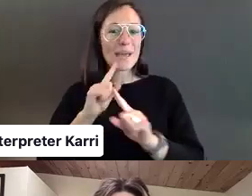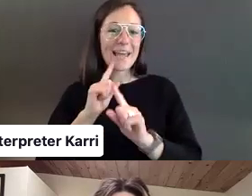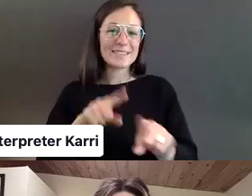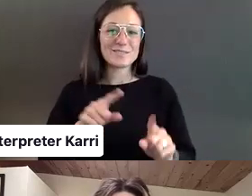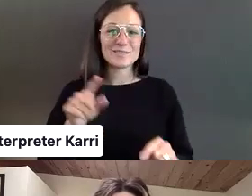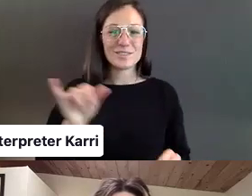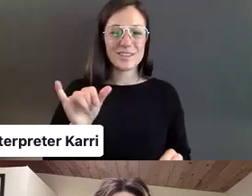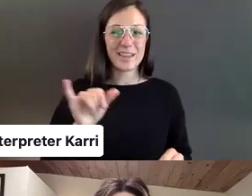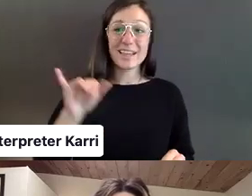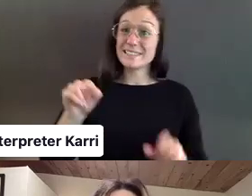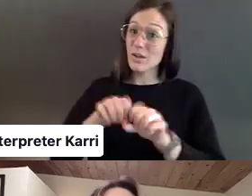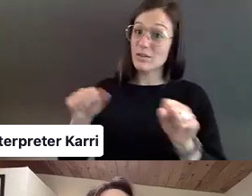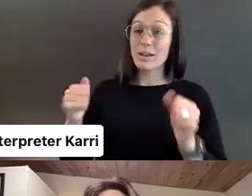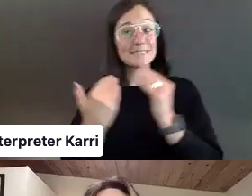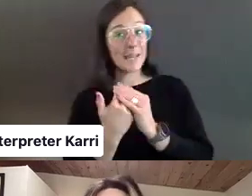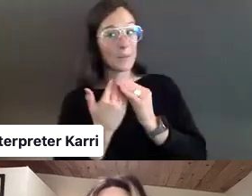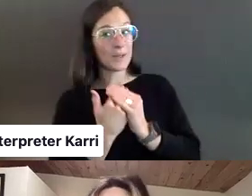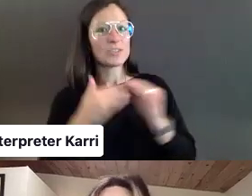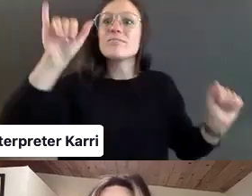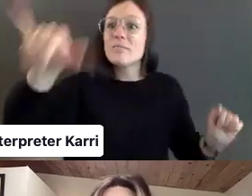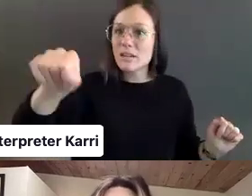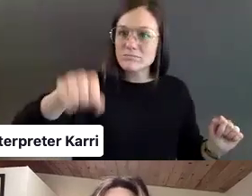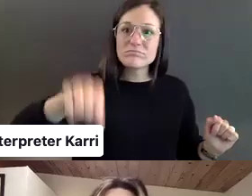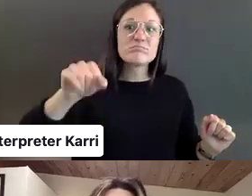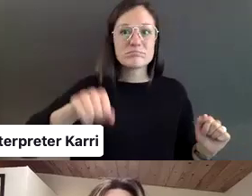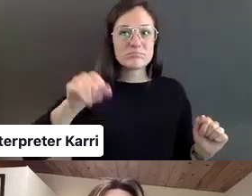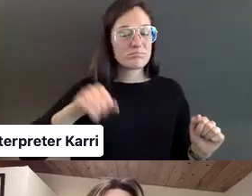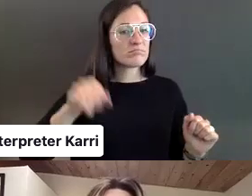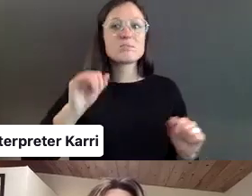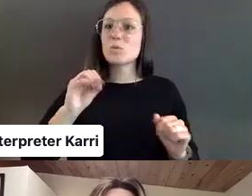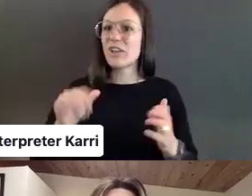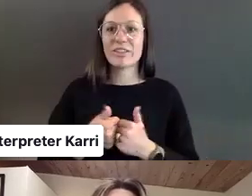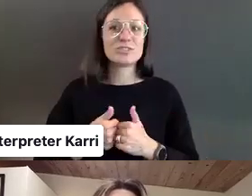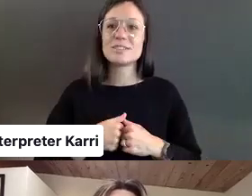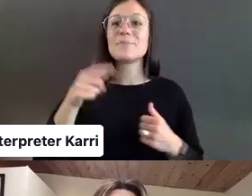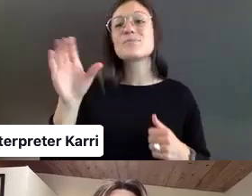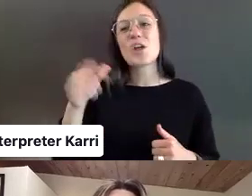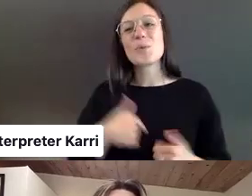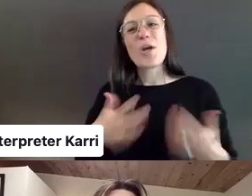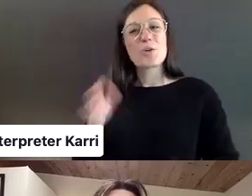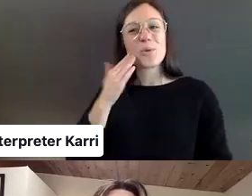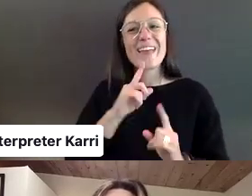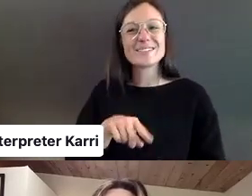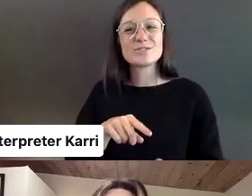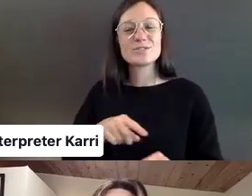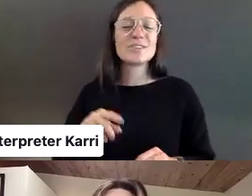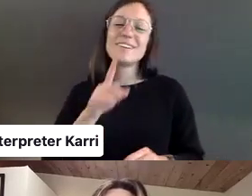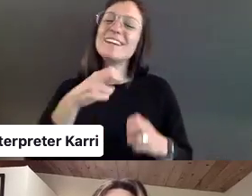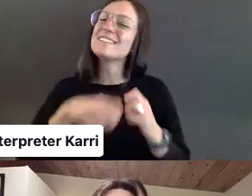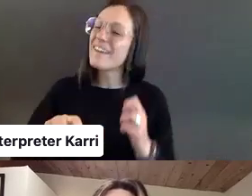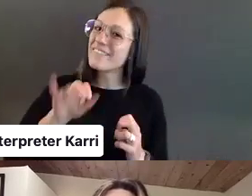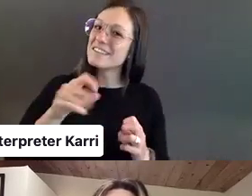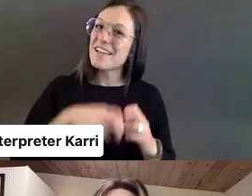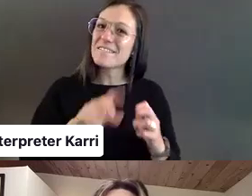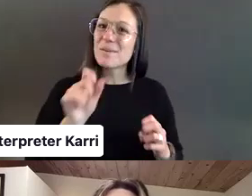Like, is a hot dog a sandwich? Yeah, exactly. Your Yeah. answer. Challenging. We need the answer, Really Jen. tough. That is It's a really tough great stuff. question. I have